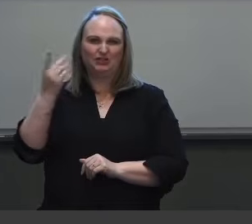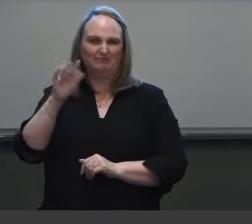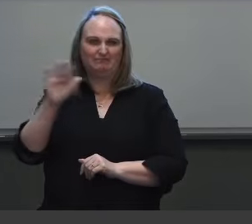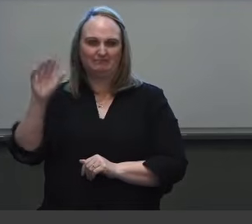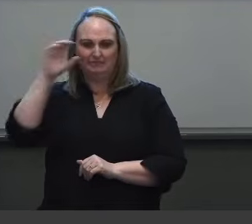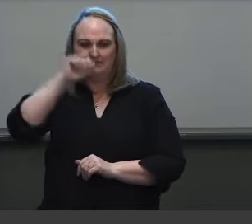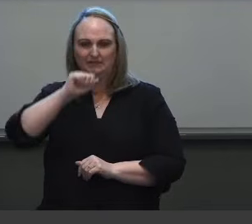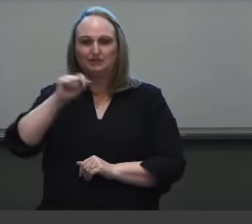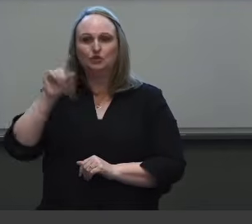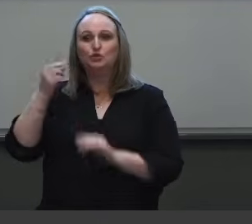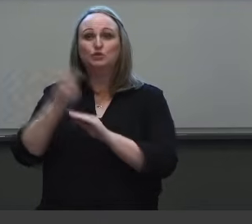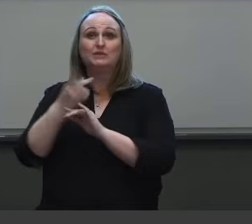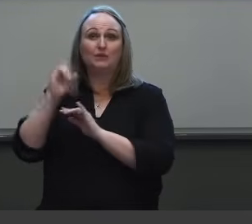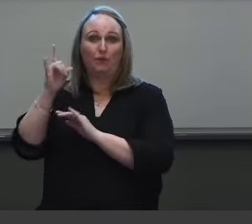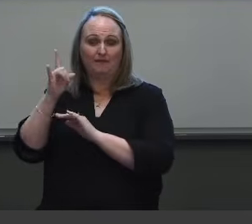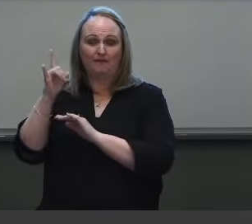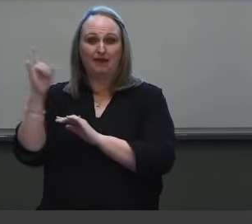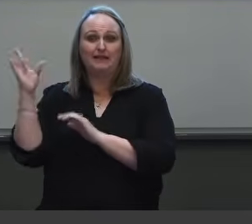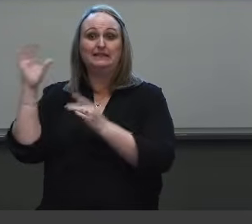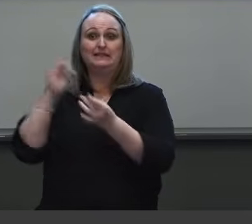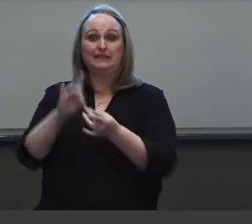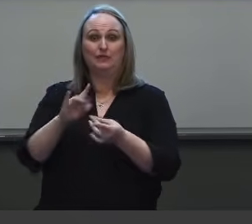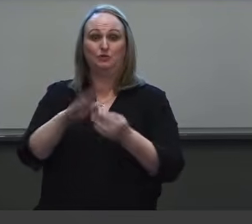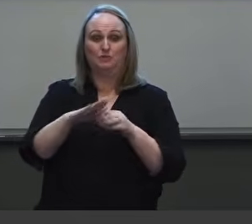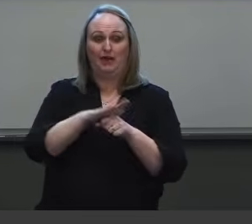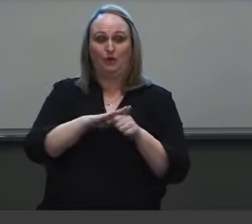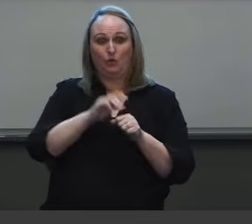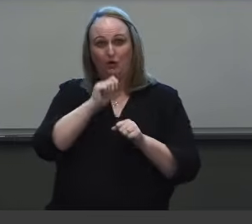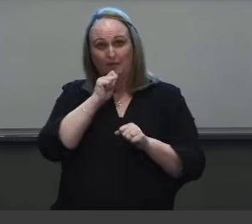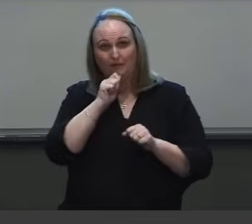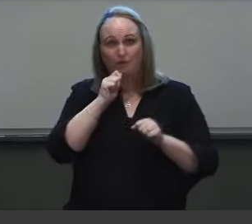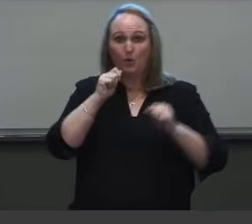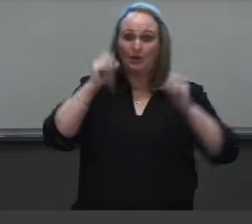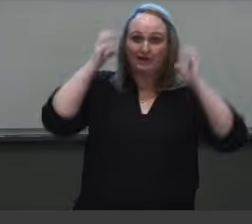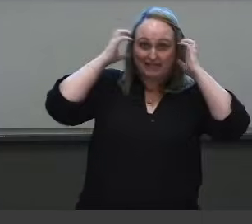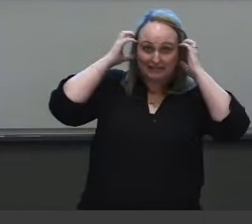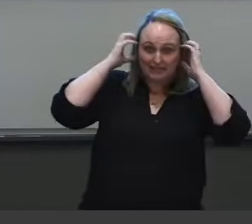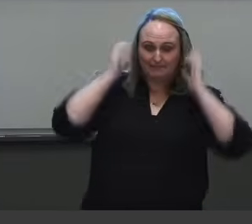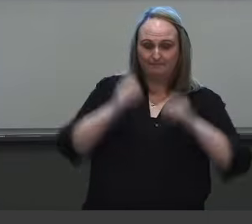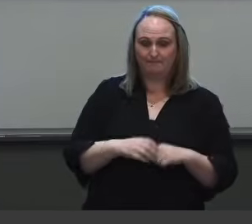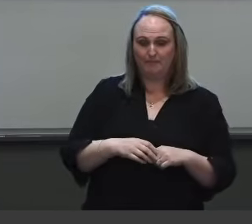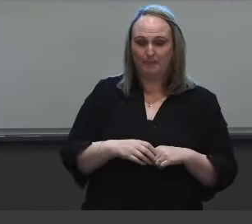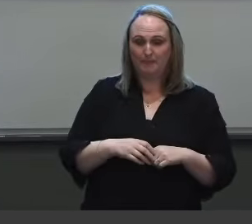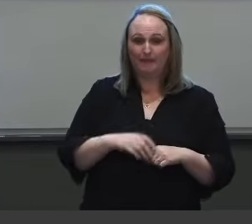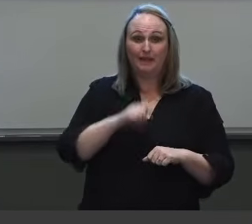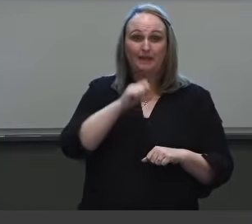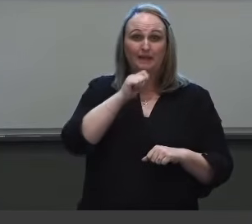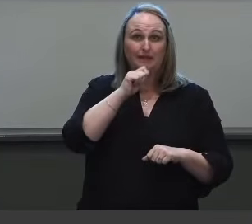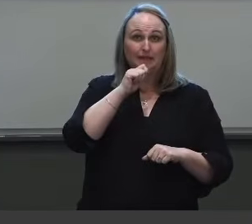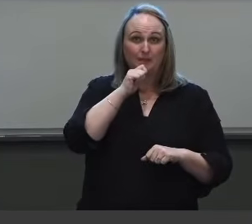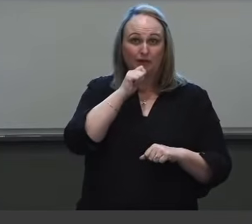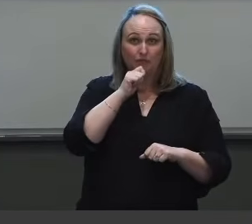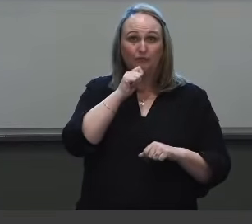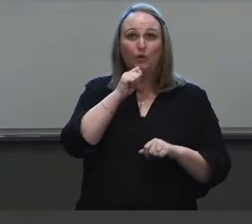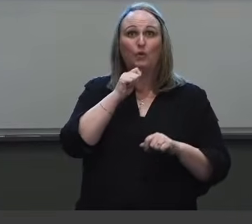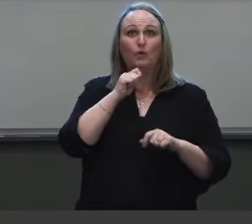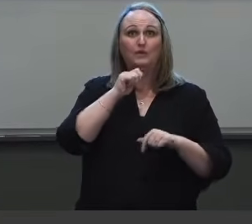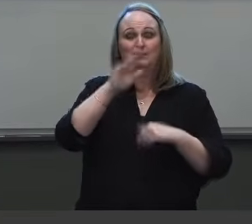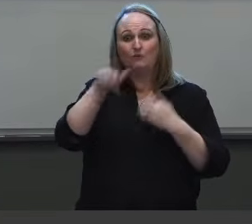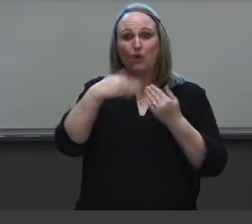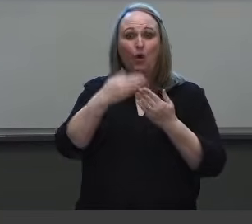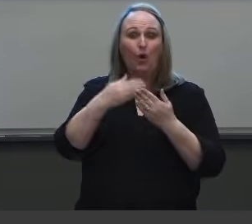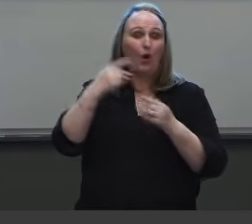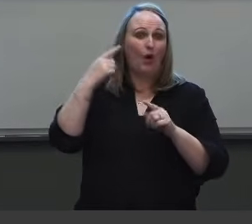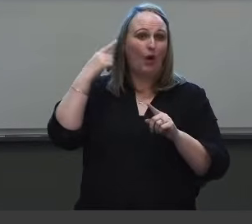Wi-Fi, and it is connected to my local microphone and headset through API. The microphone is streaming all the sounds in